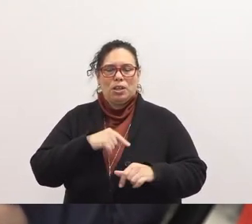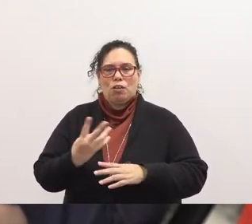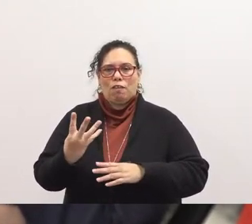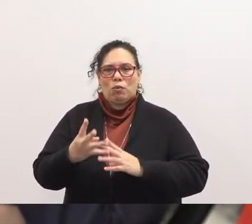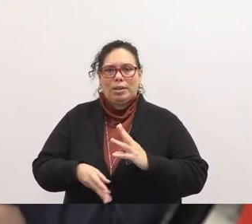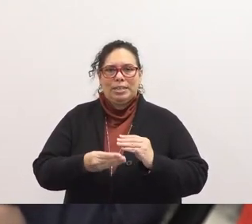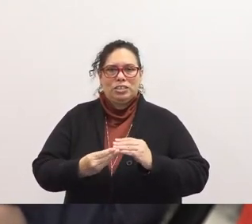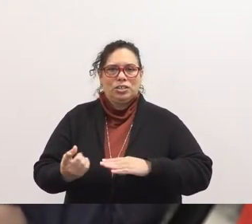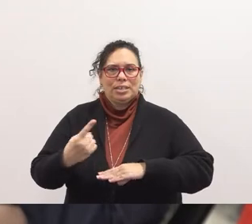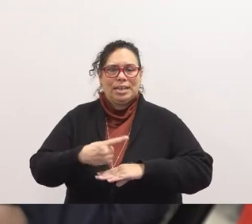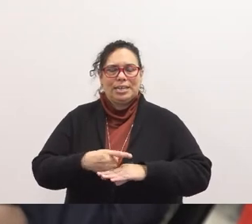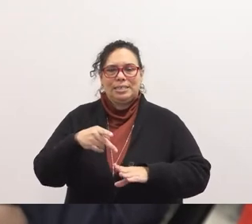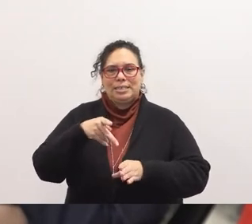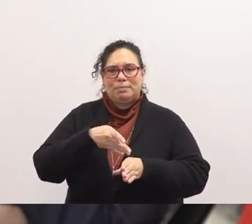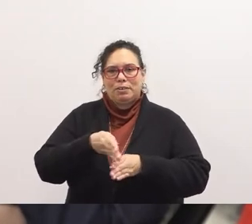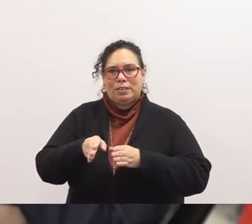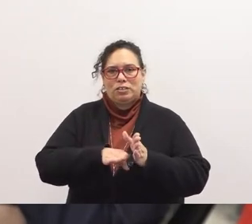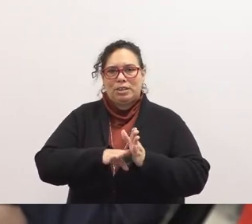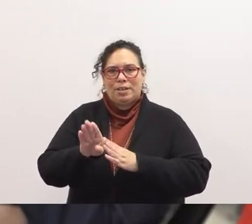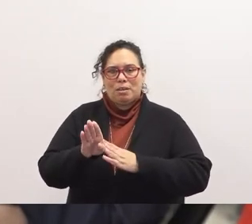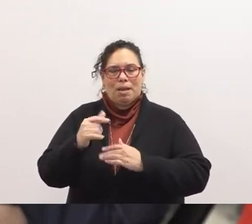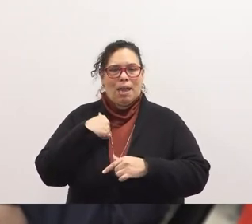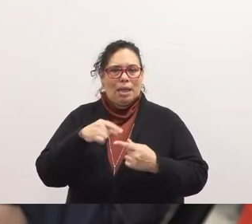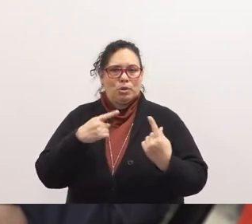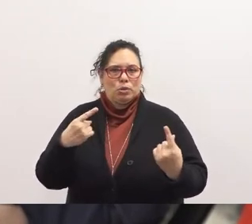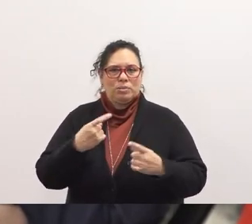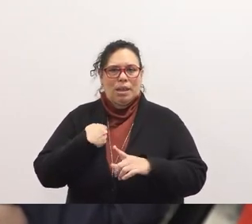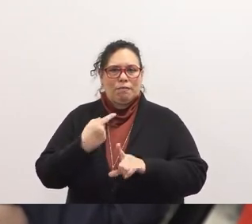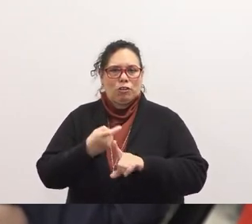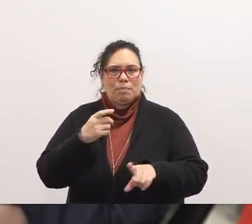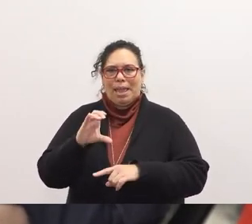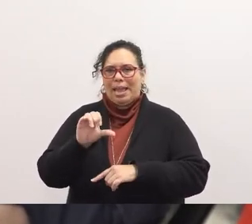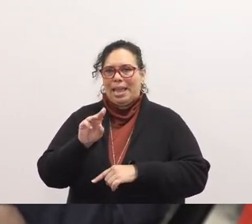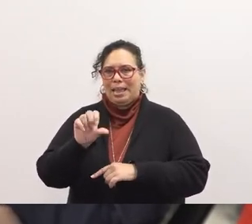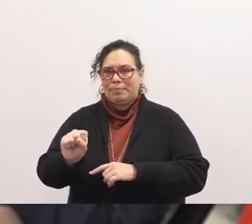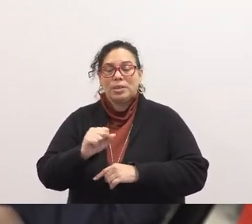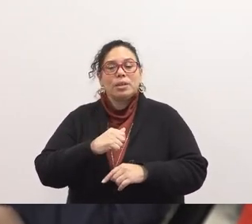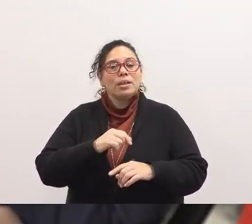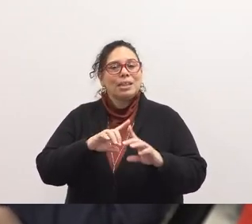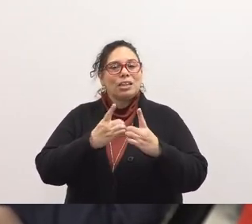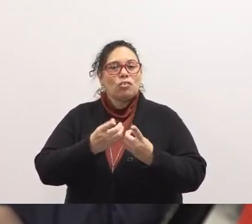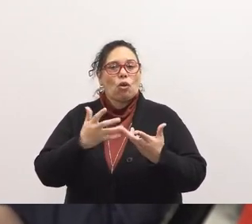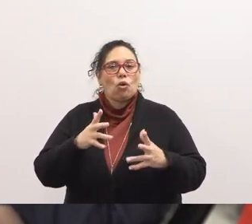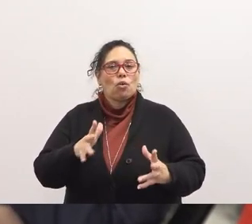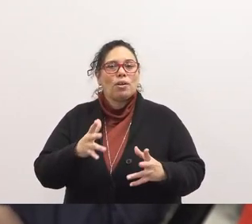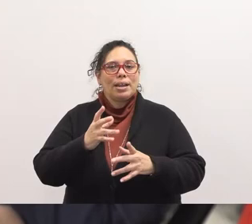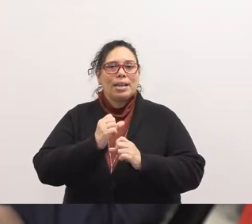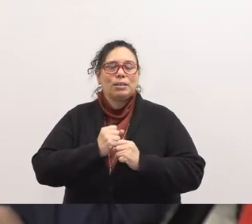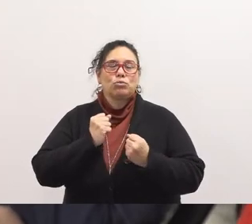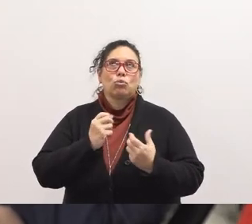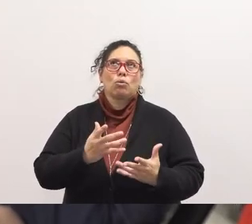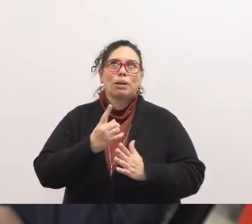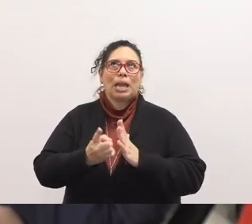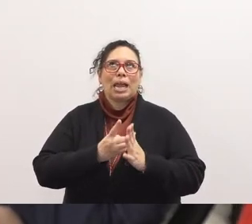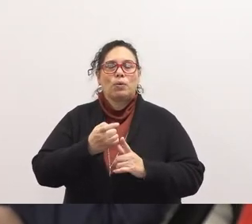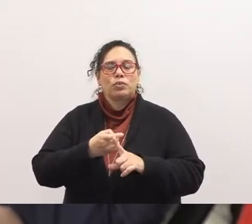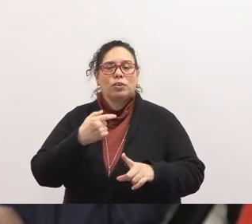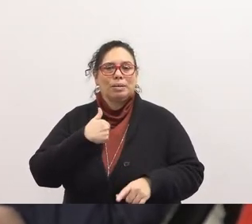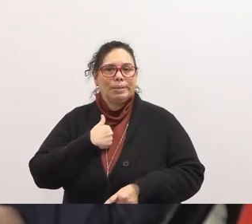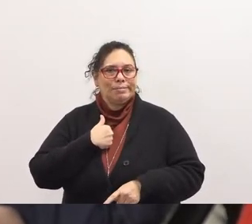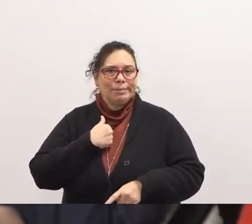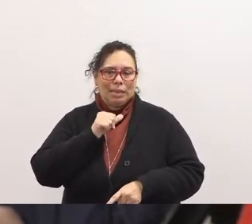on professional development, for which I wholeheartedly oppose. The district already gets so many more hours from me than they pay